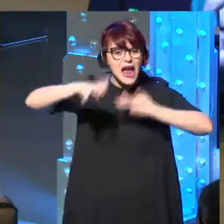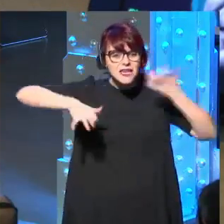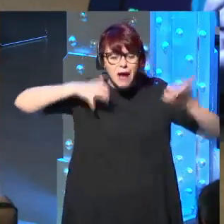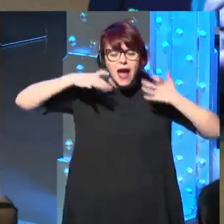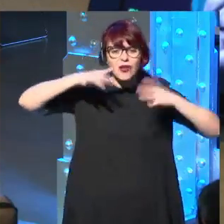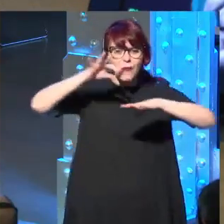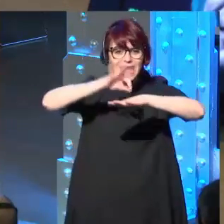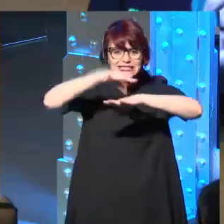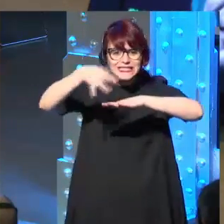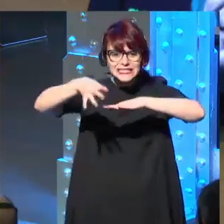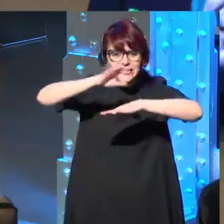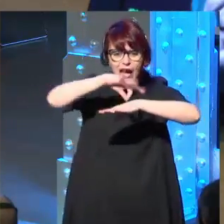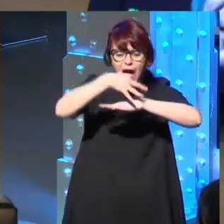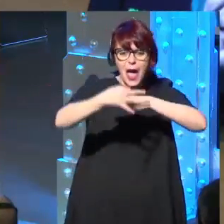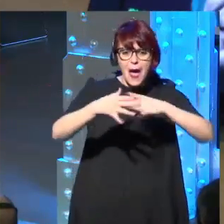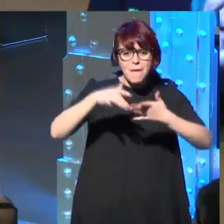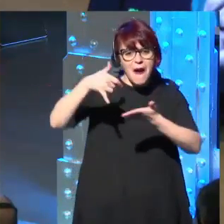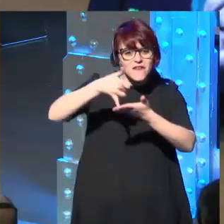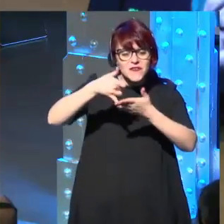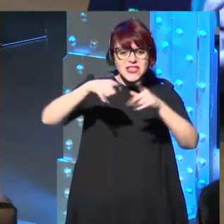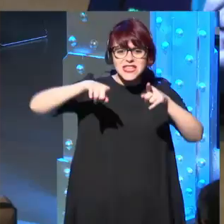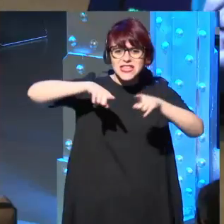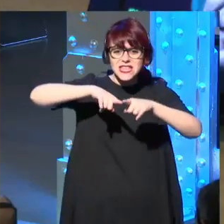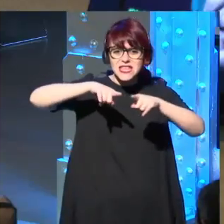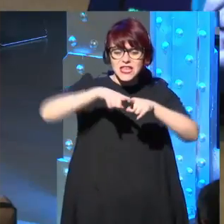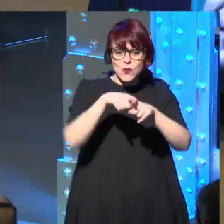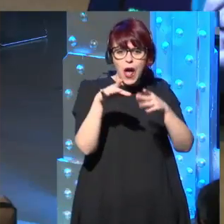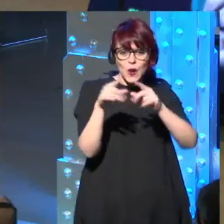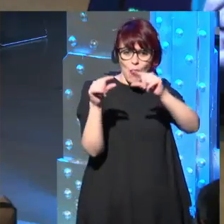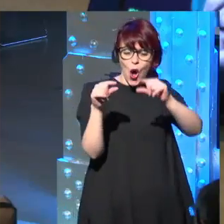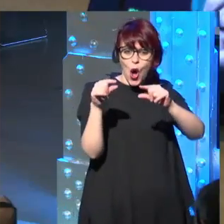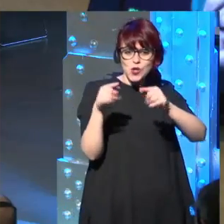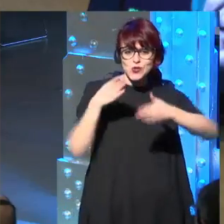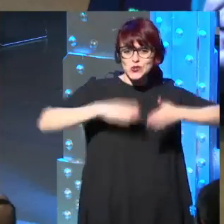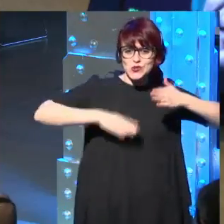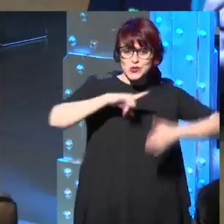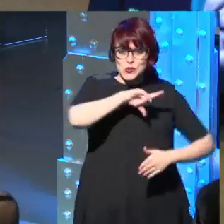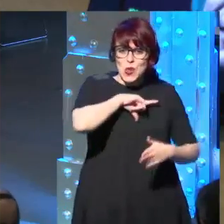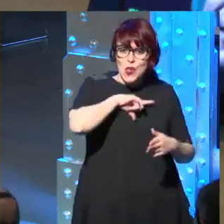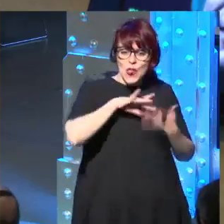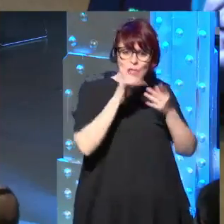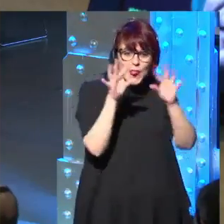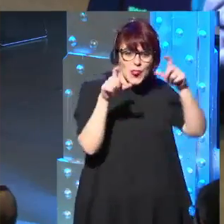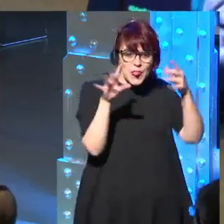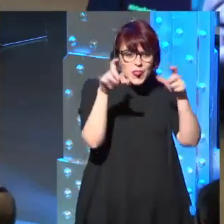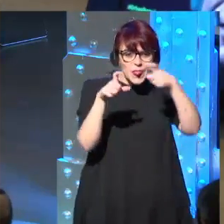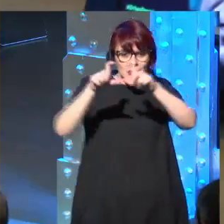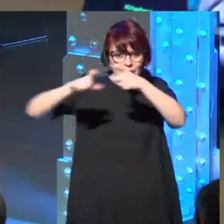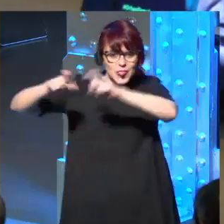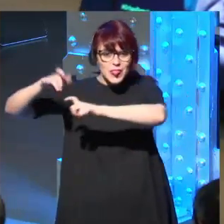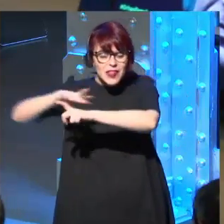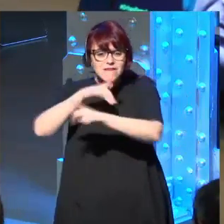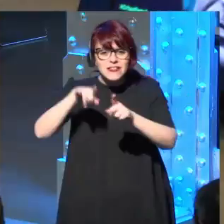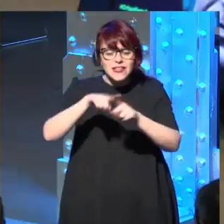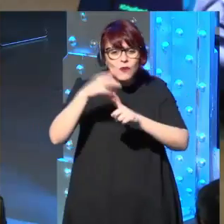bits of animal fur, scales of mother pearl, as the ones